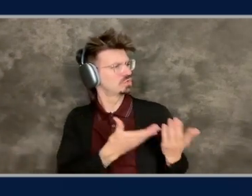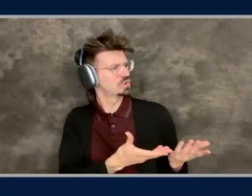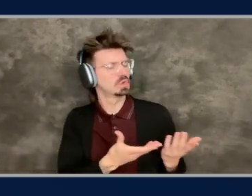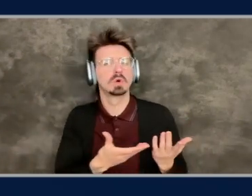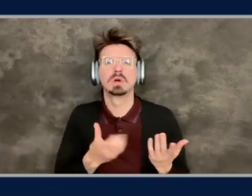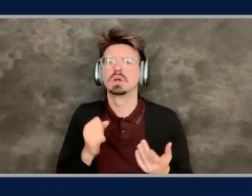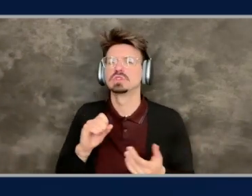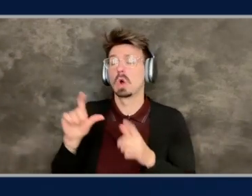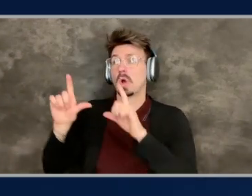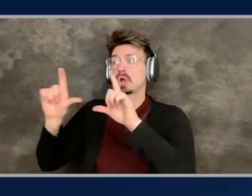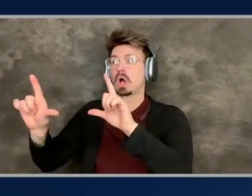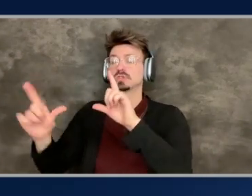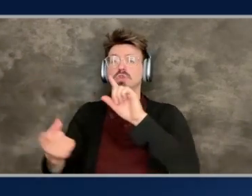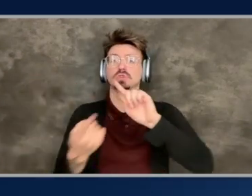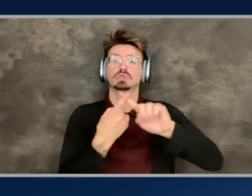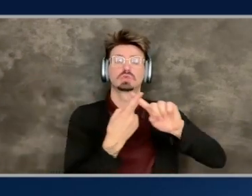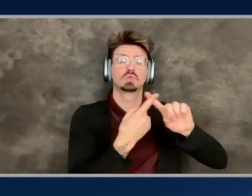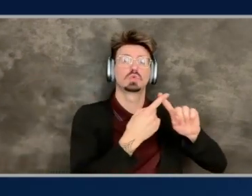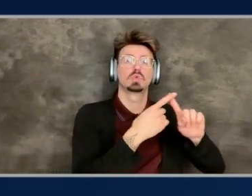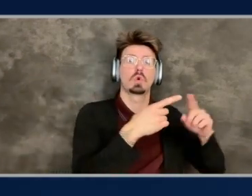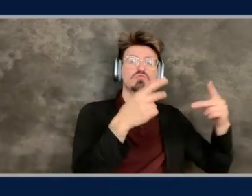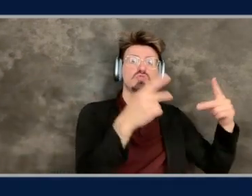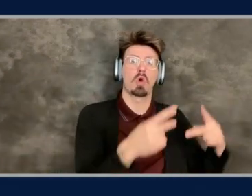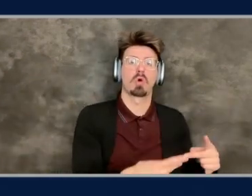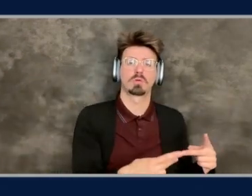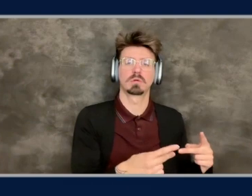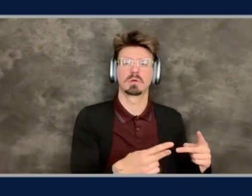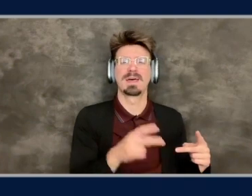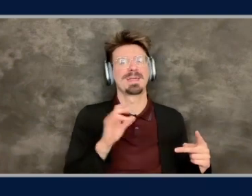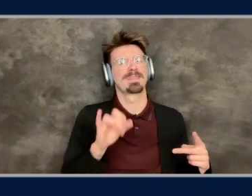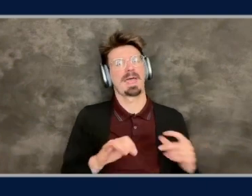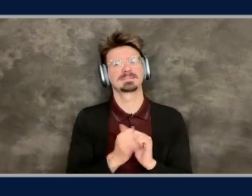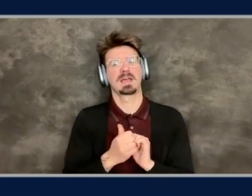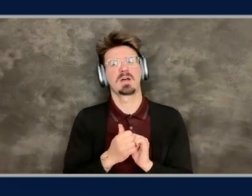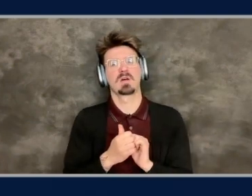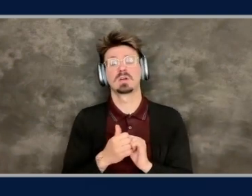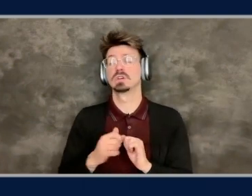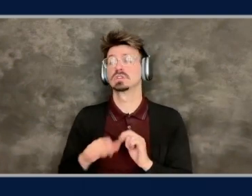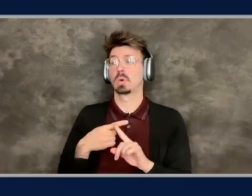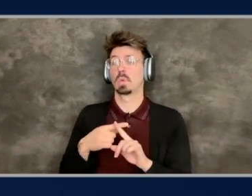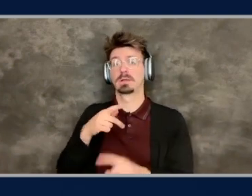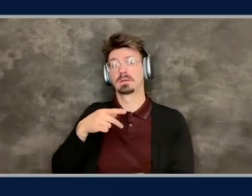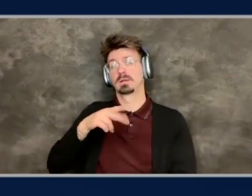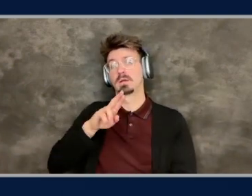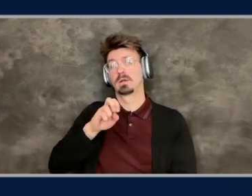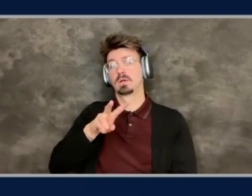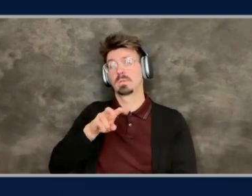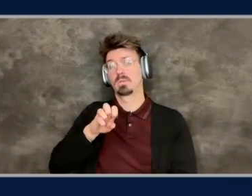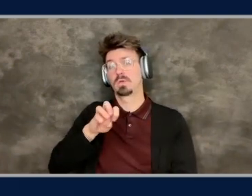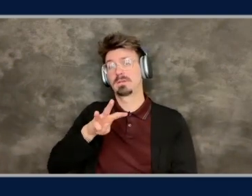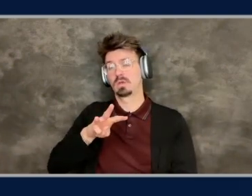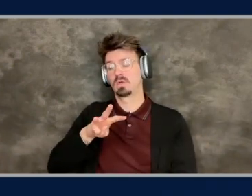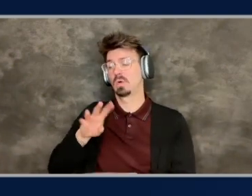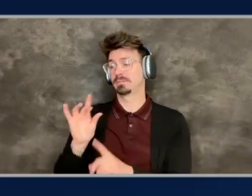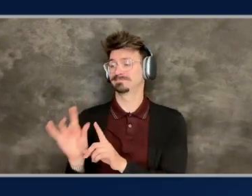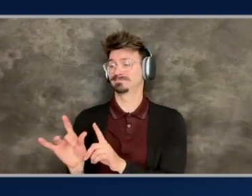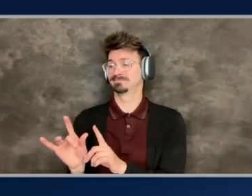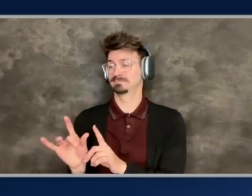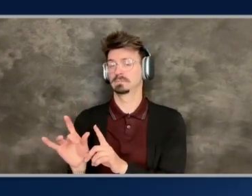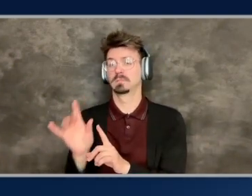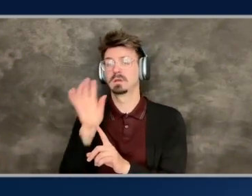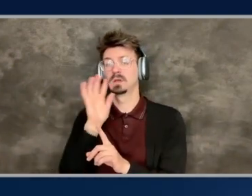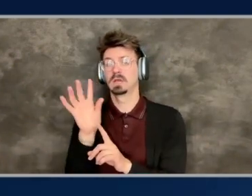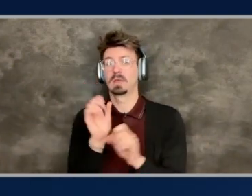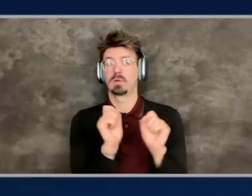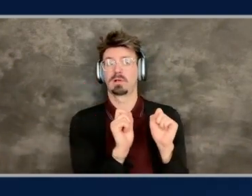code is kind of the answer to that. And effectively just hitting that preview code in the launch instance wizard will generate in console code on the right-hand side